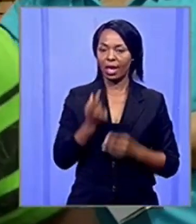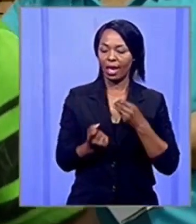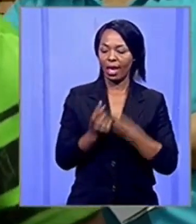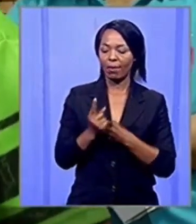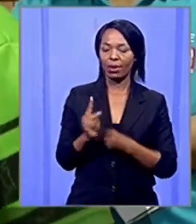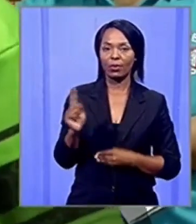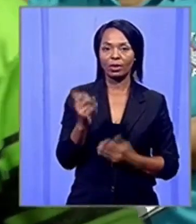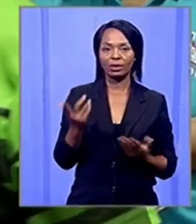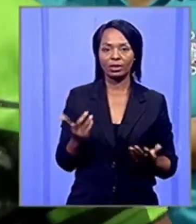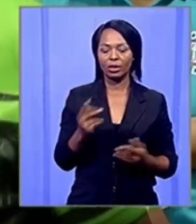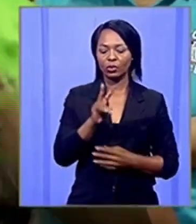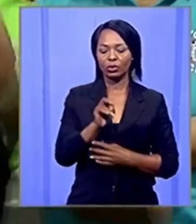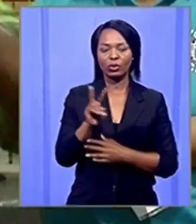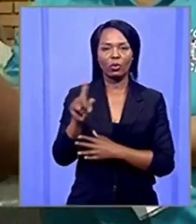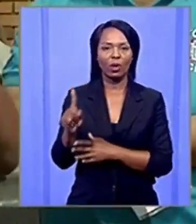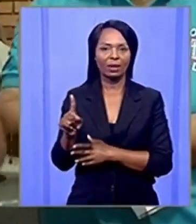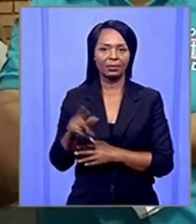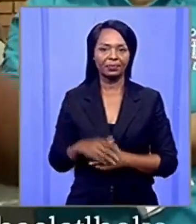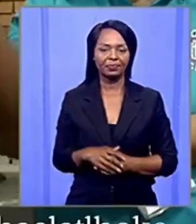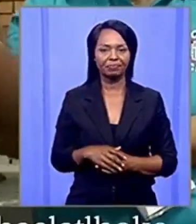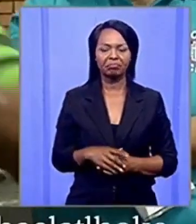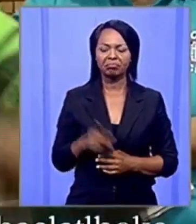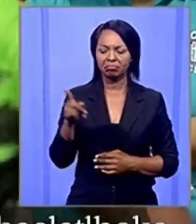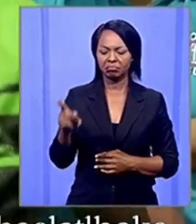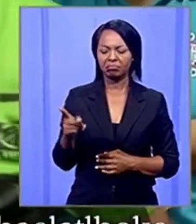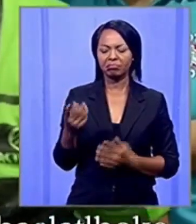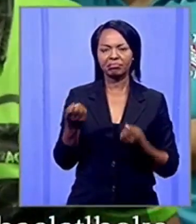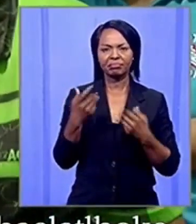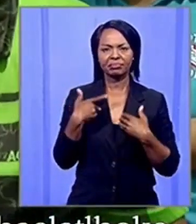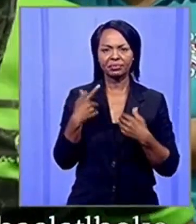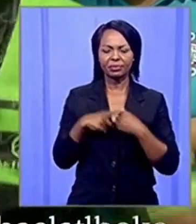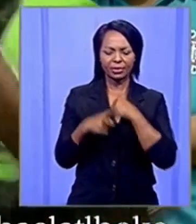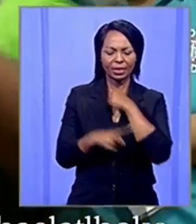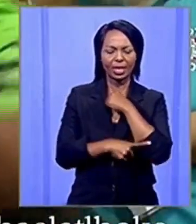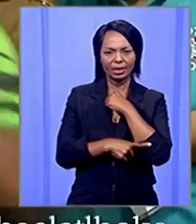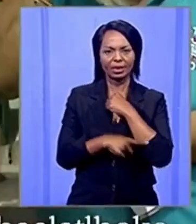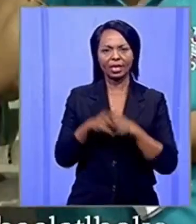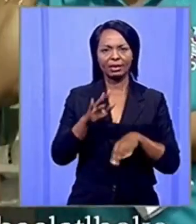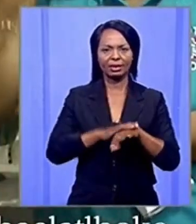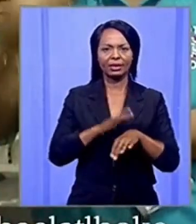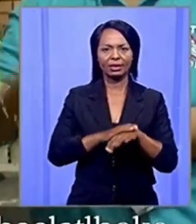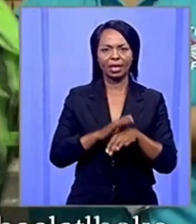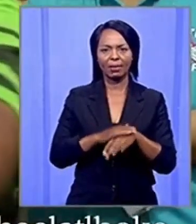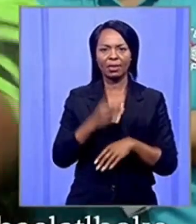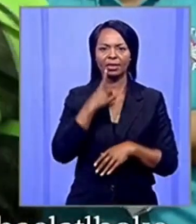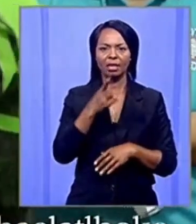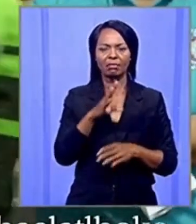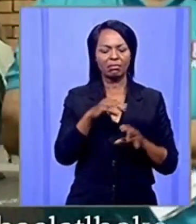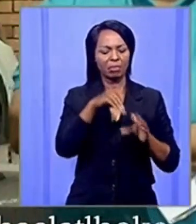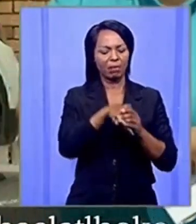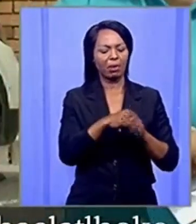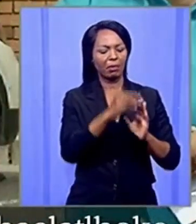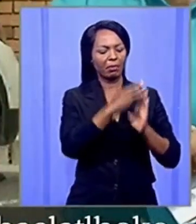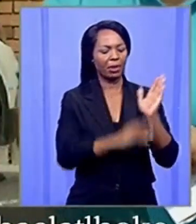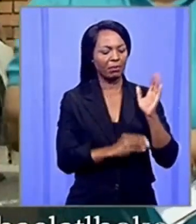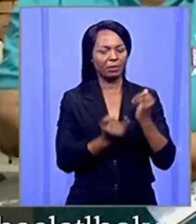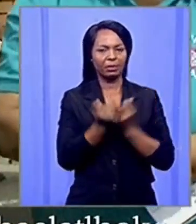in 2021. They made us, at the last minute, made us contest this action and say it's a